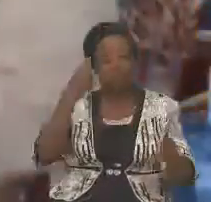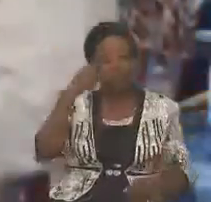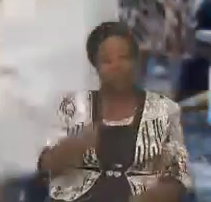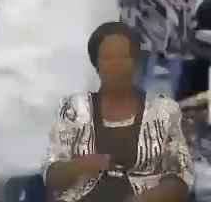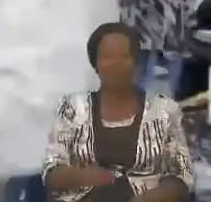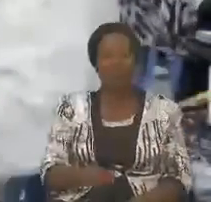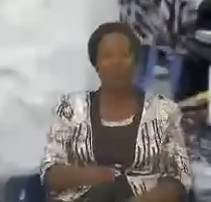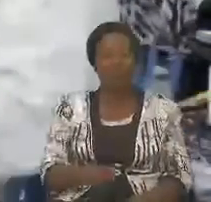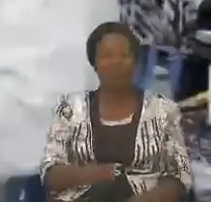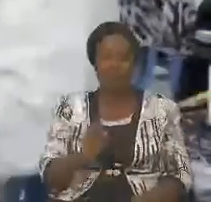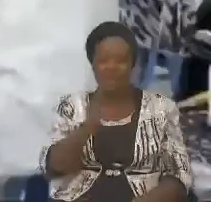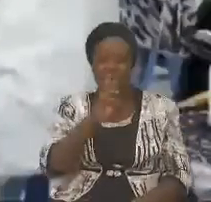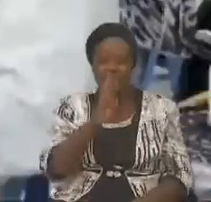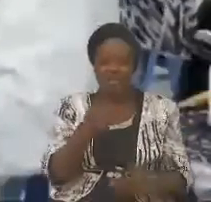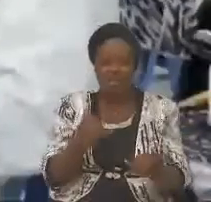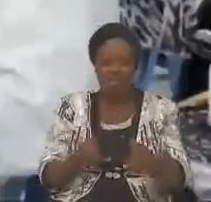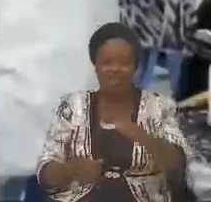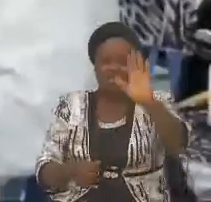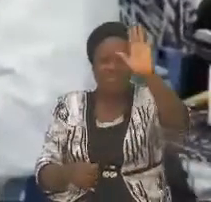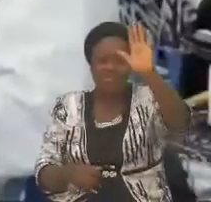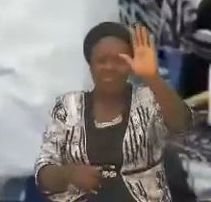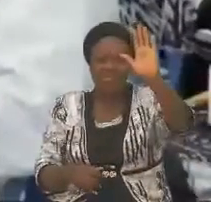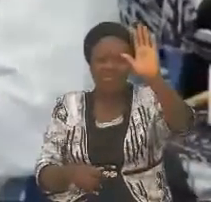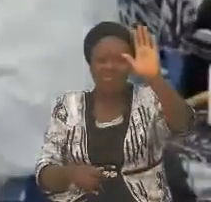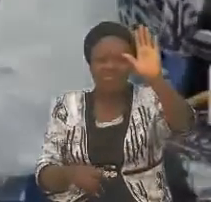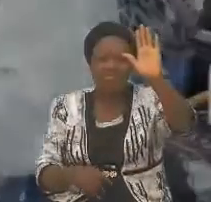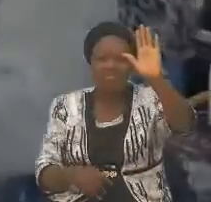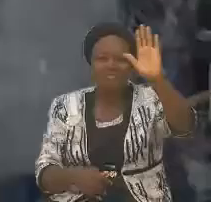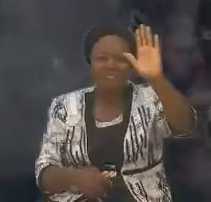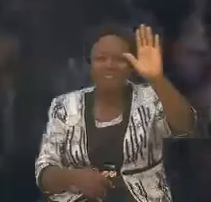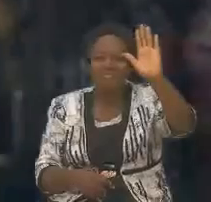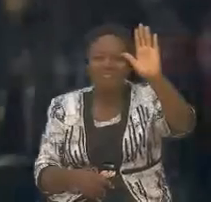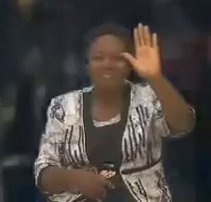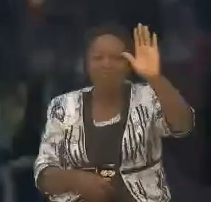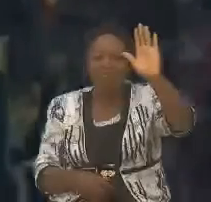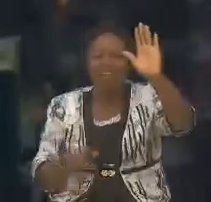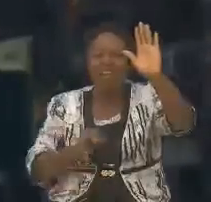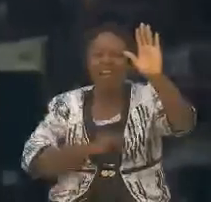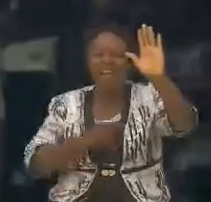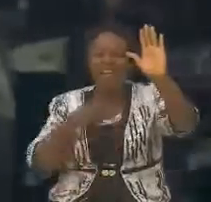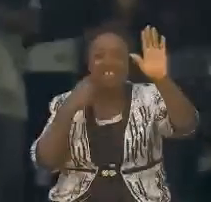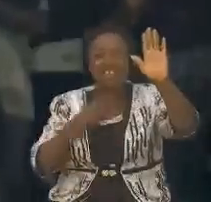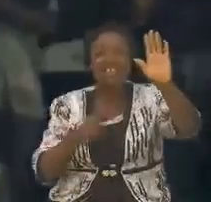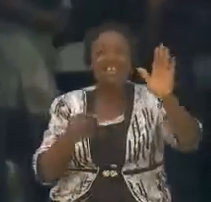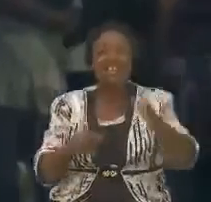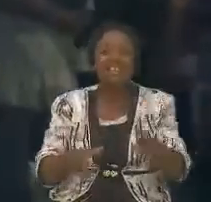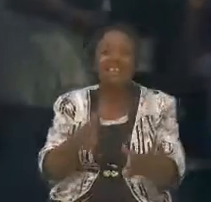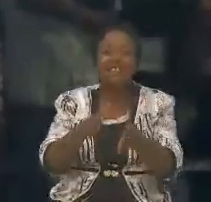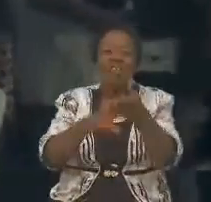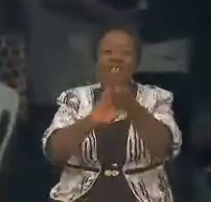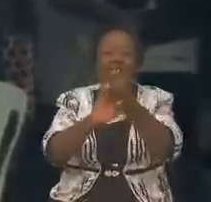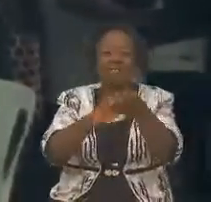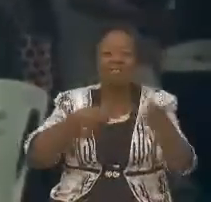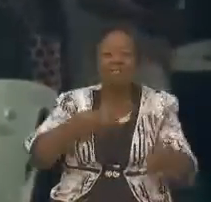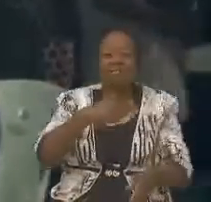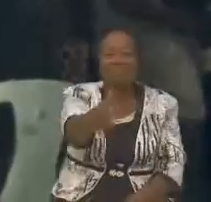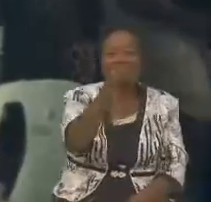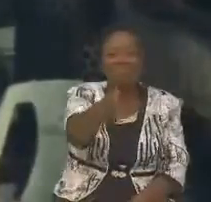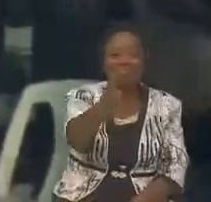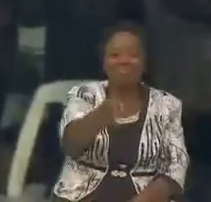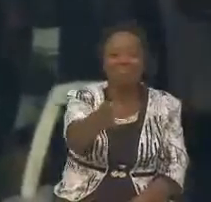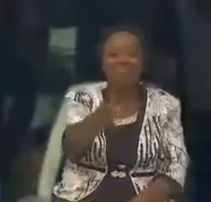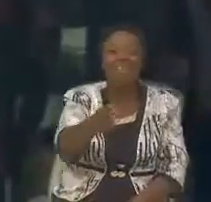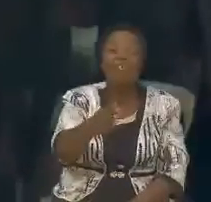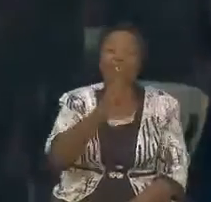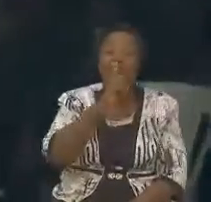say congratulations. What are you there? Shake my hand. I say